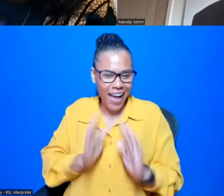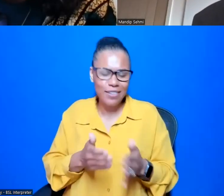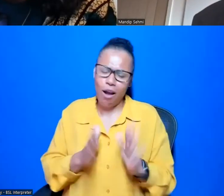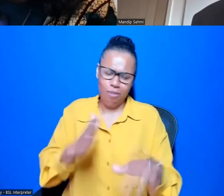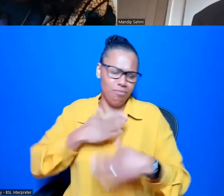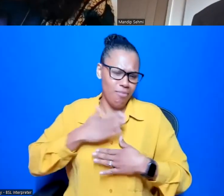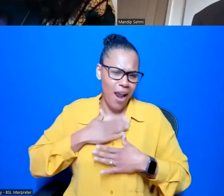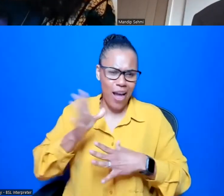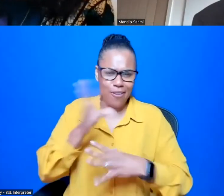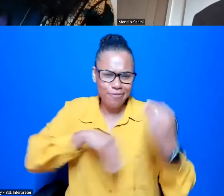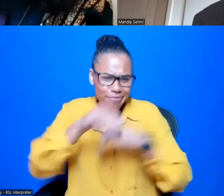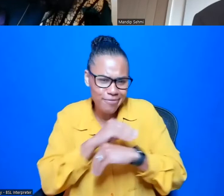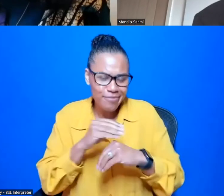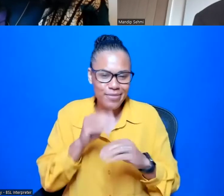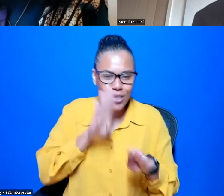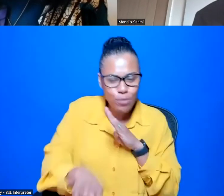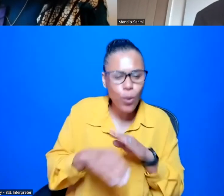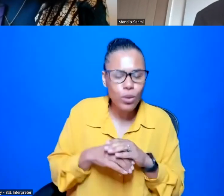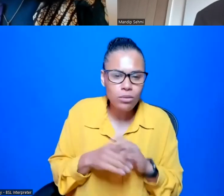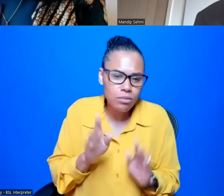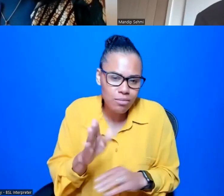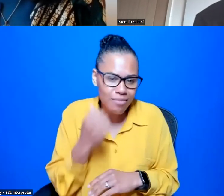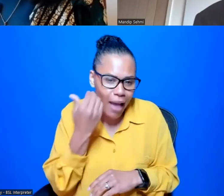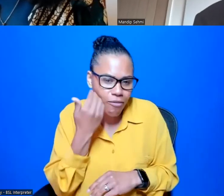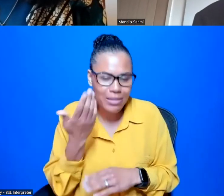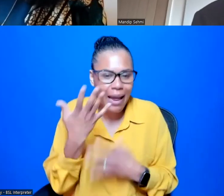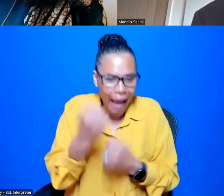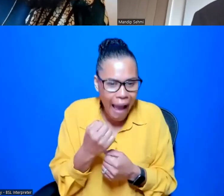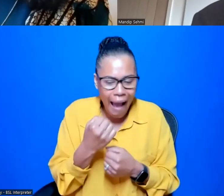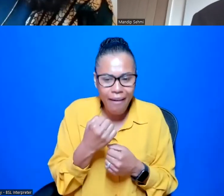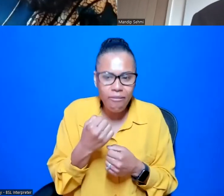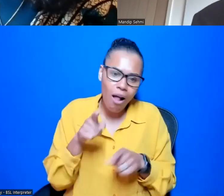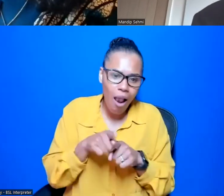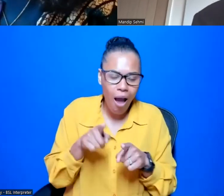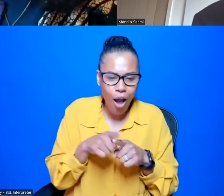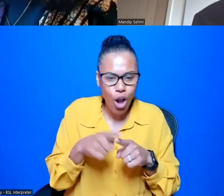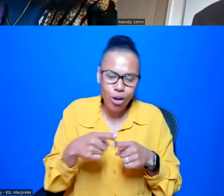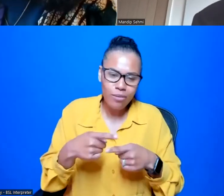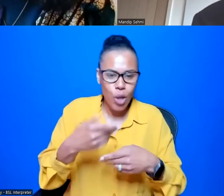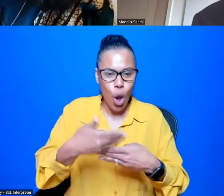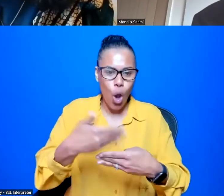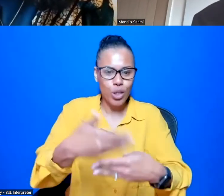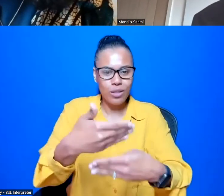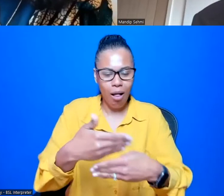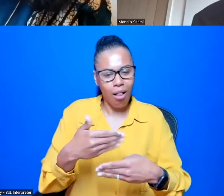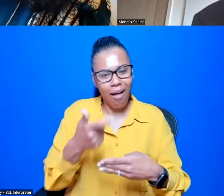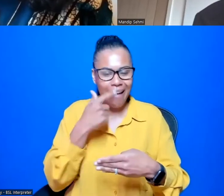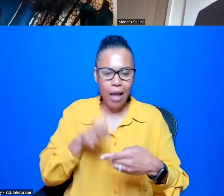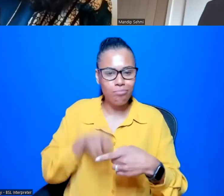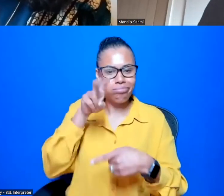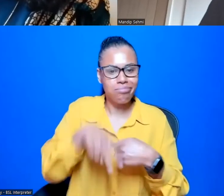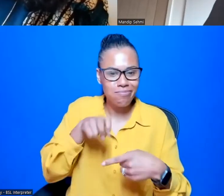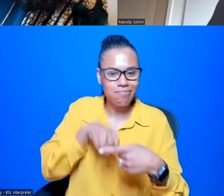in sport, and it's something you'll learn to deal with. But if I'm honest with you, I'll go back to the start of my